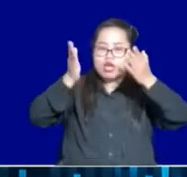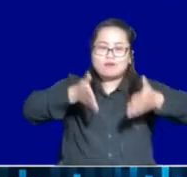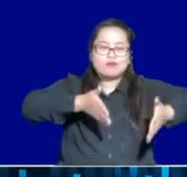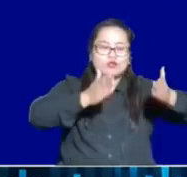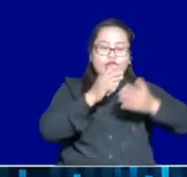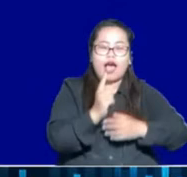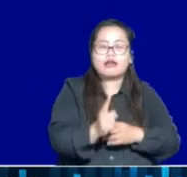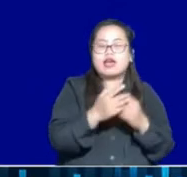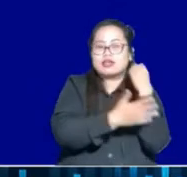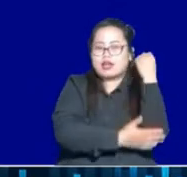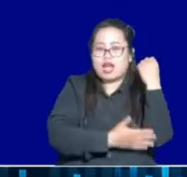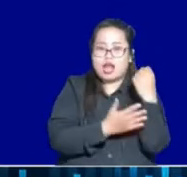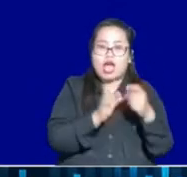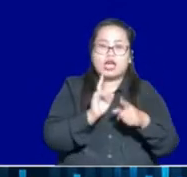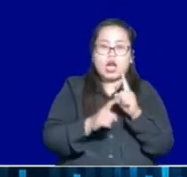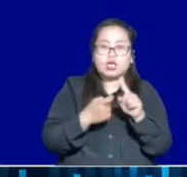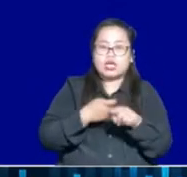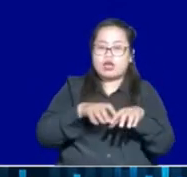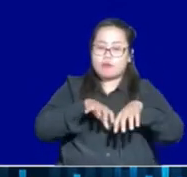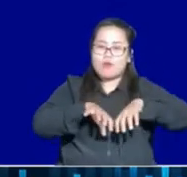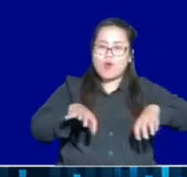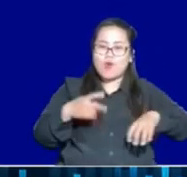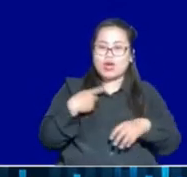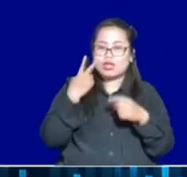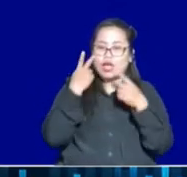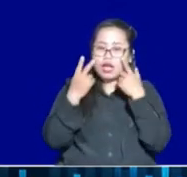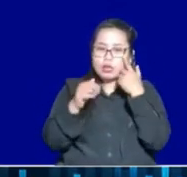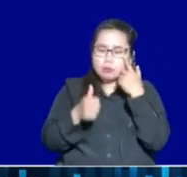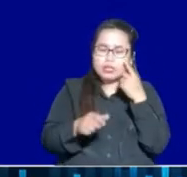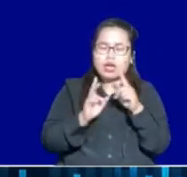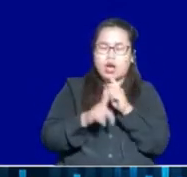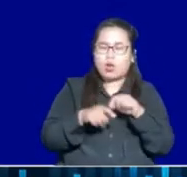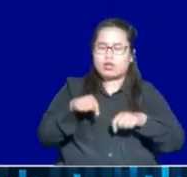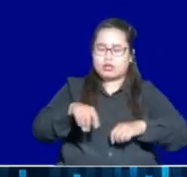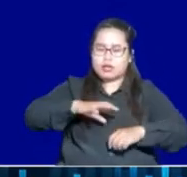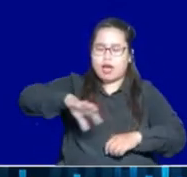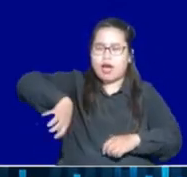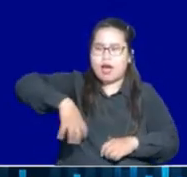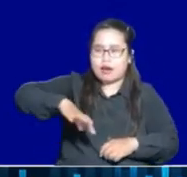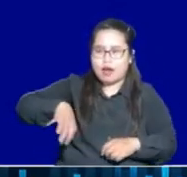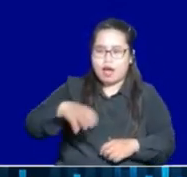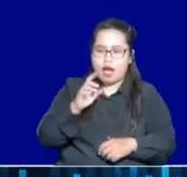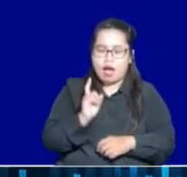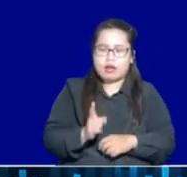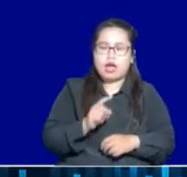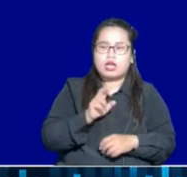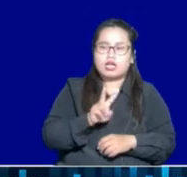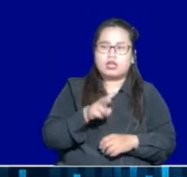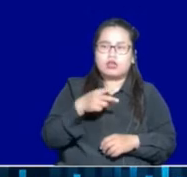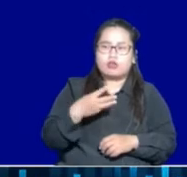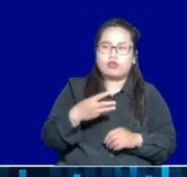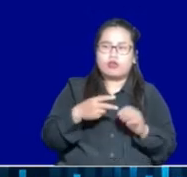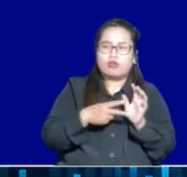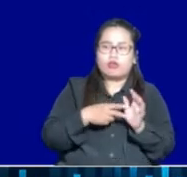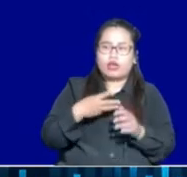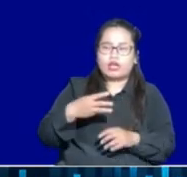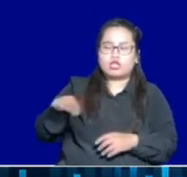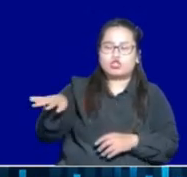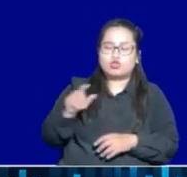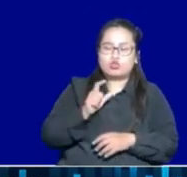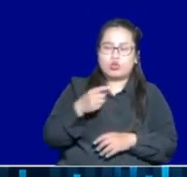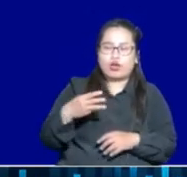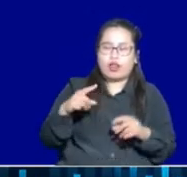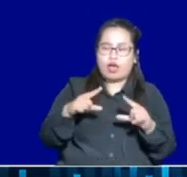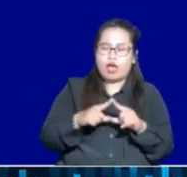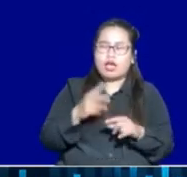I'm highlighting in red the areas where Venezuela had comparative advantage in 2020. You see that there's very, very little